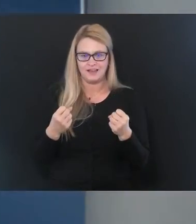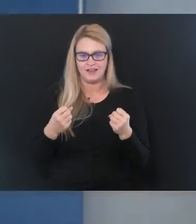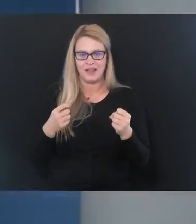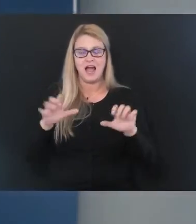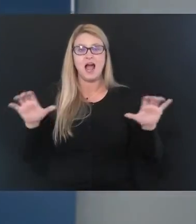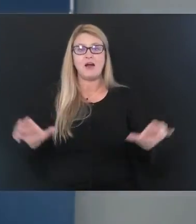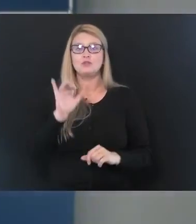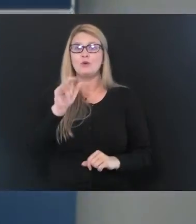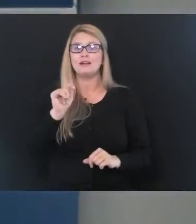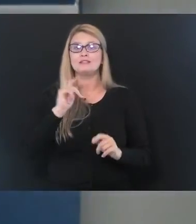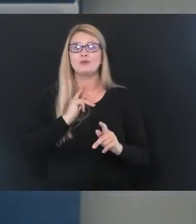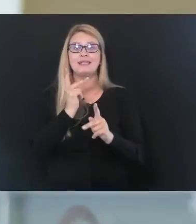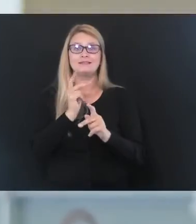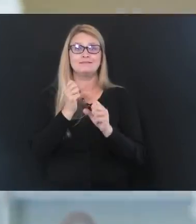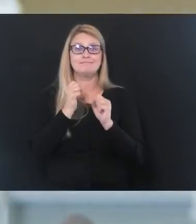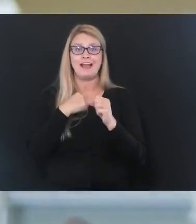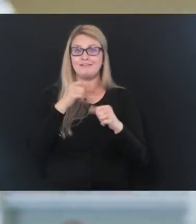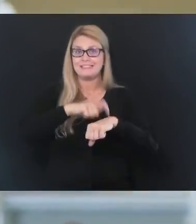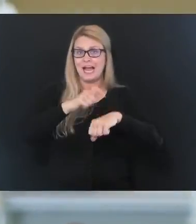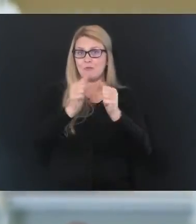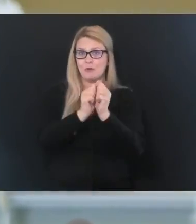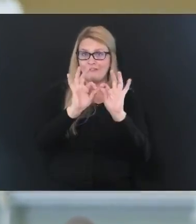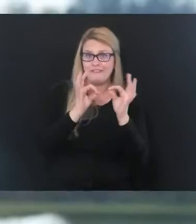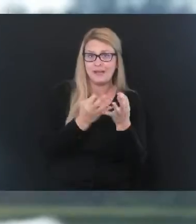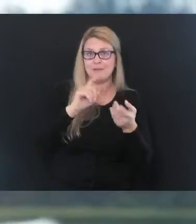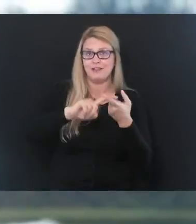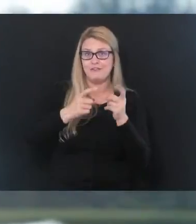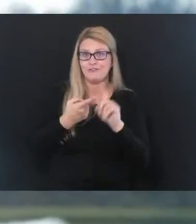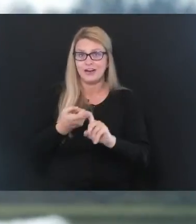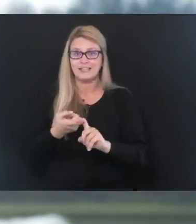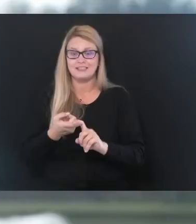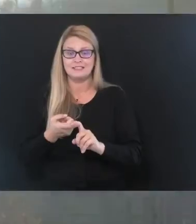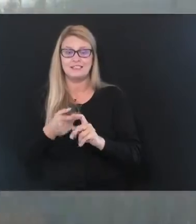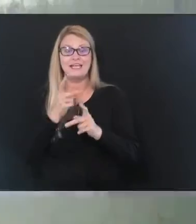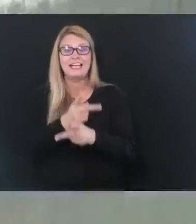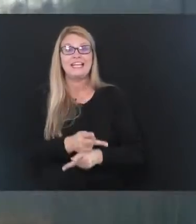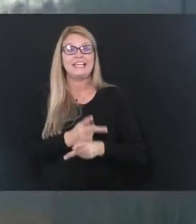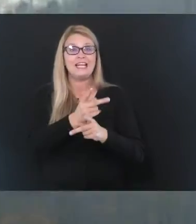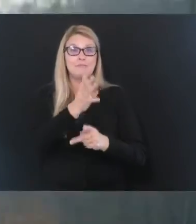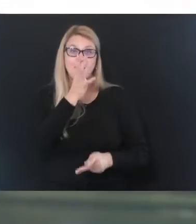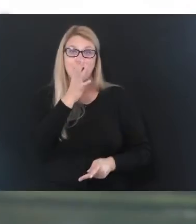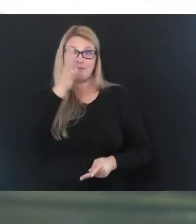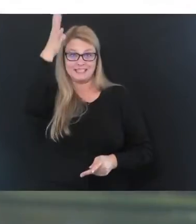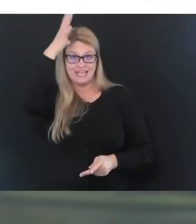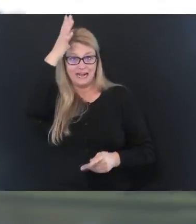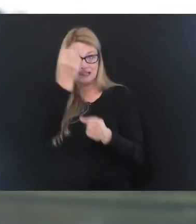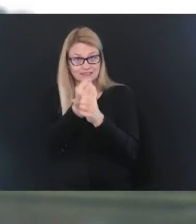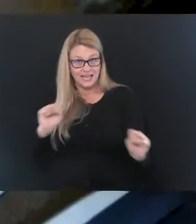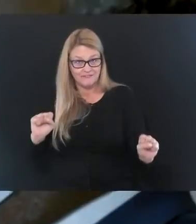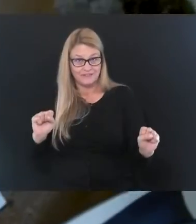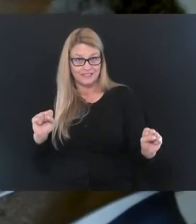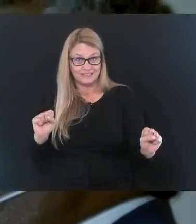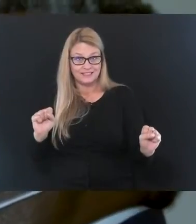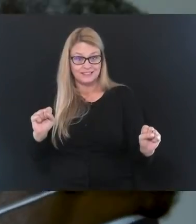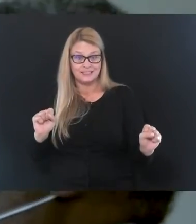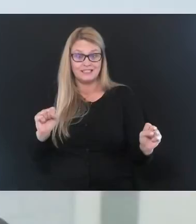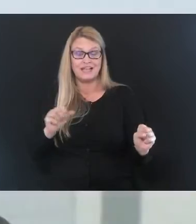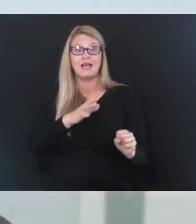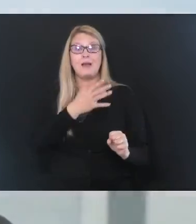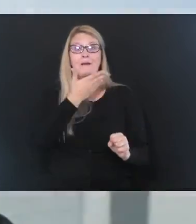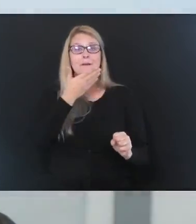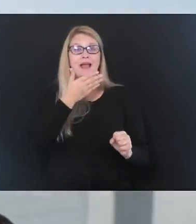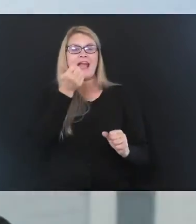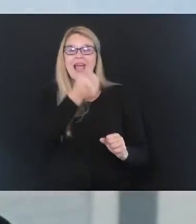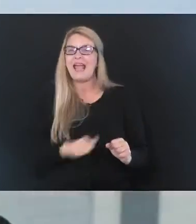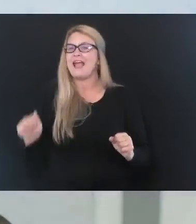can spend time with family and friends again. For my friends and family. To keep Mommy and Daddy safe. Every choice we